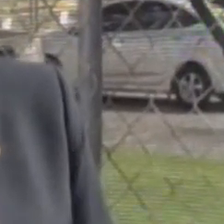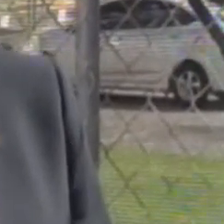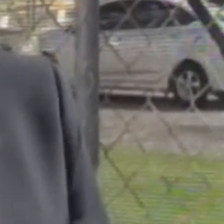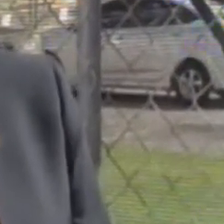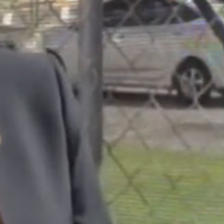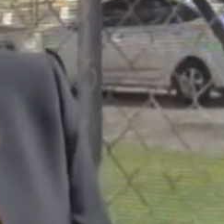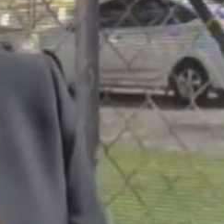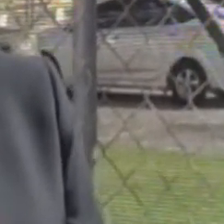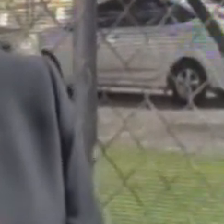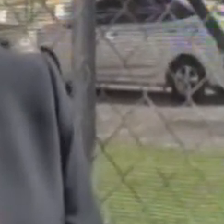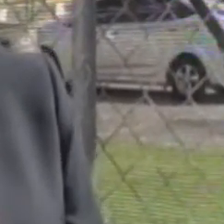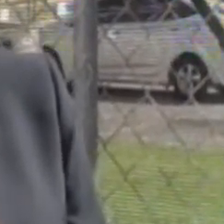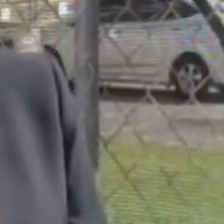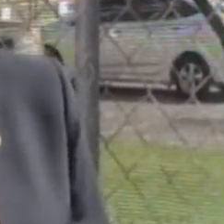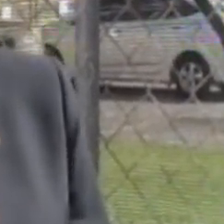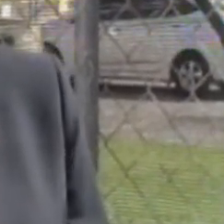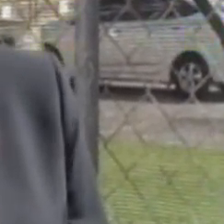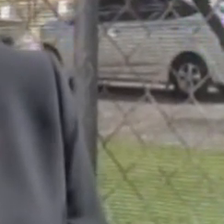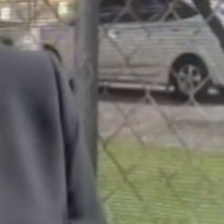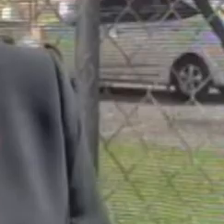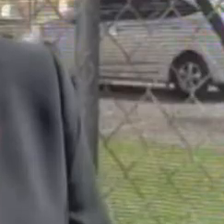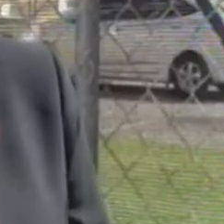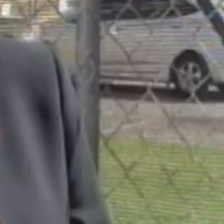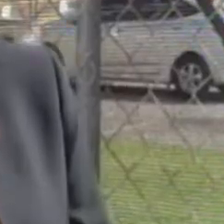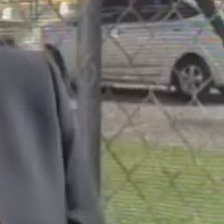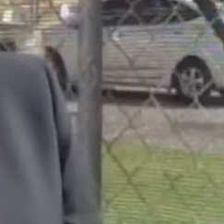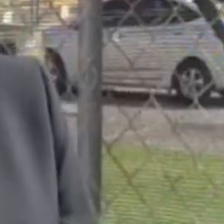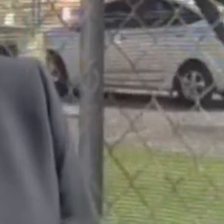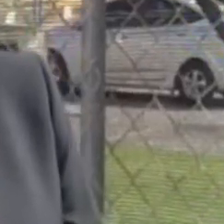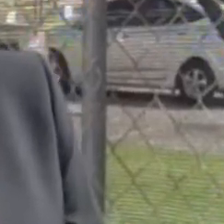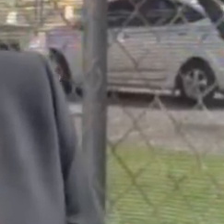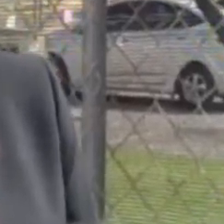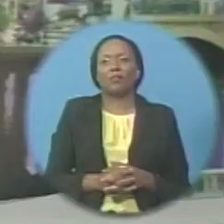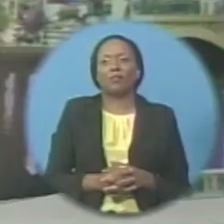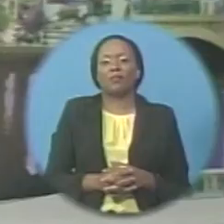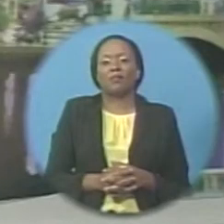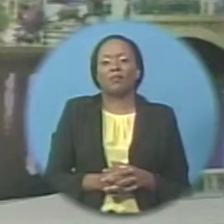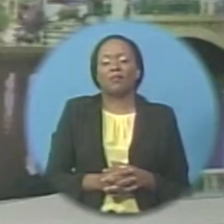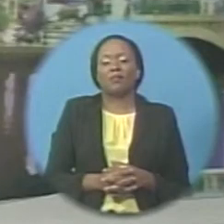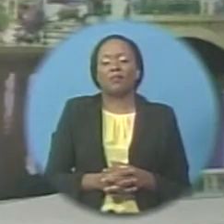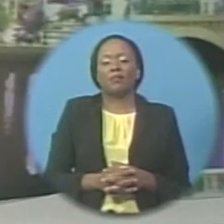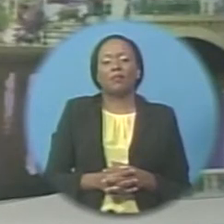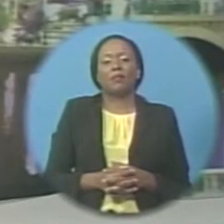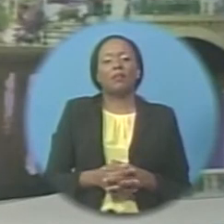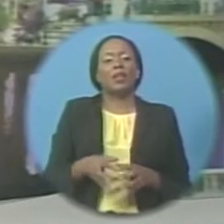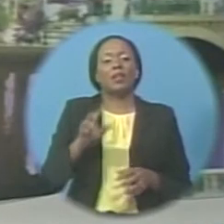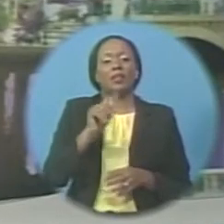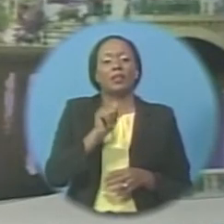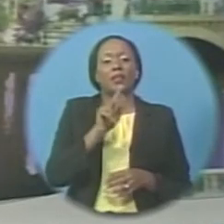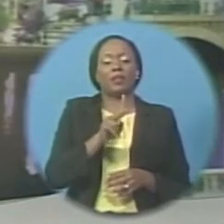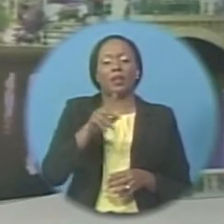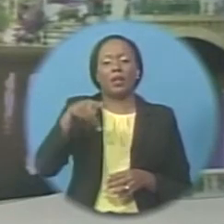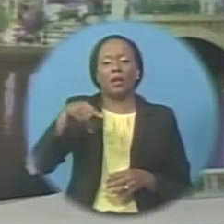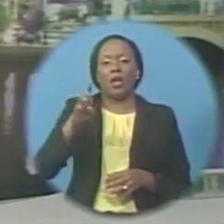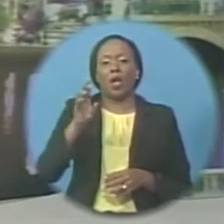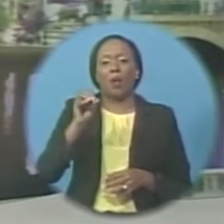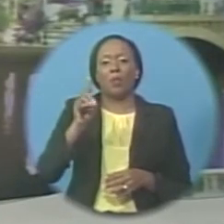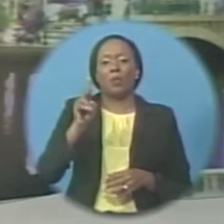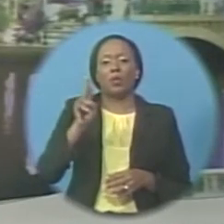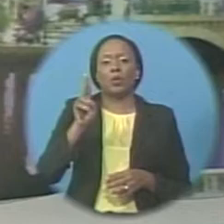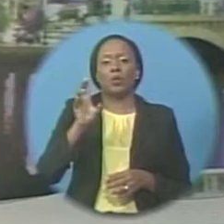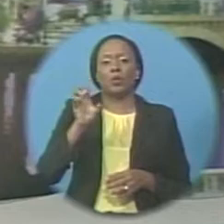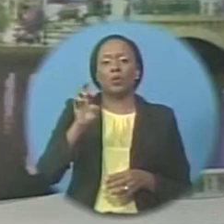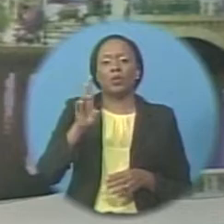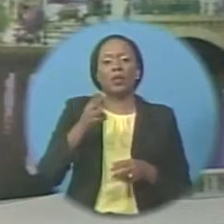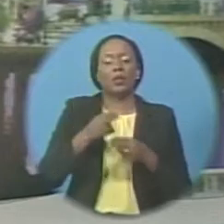Jubilee, and may you see many, many more years of prosperous growth. TV producer and presenter Belle Holder,